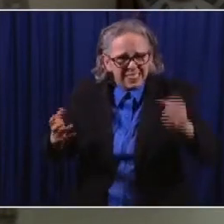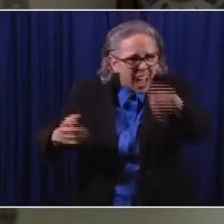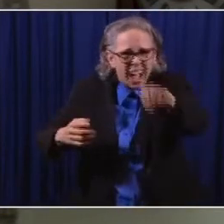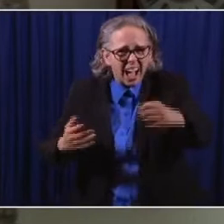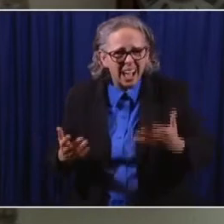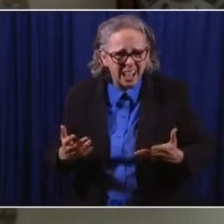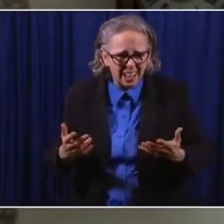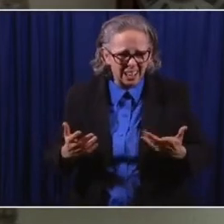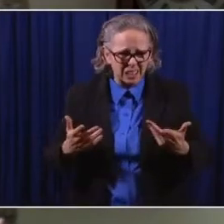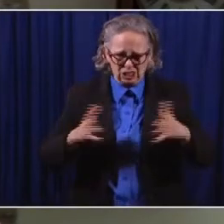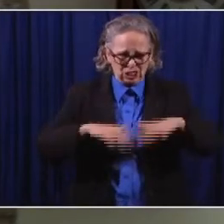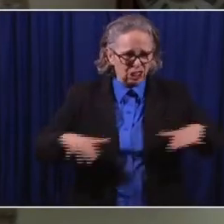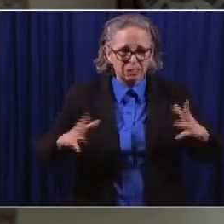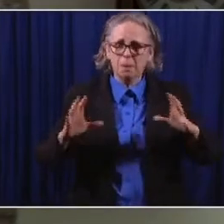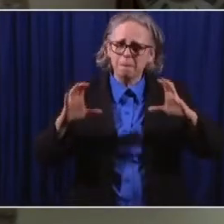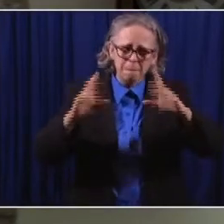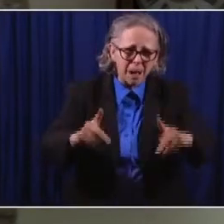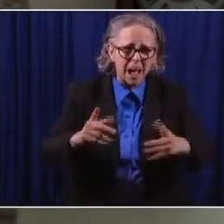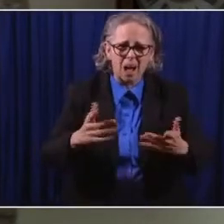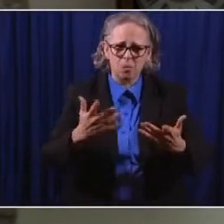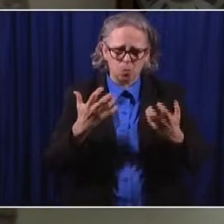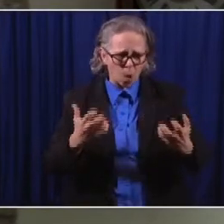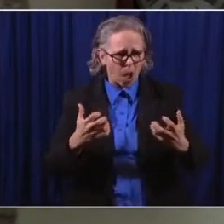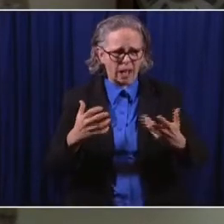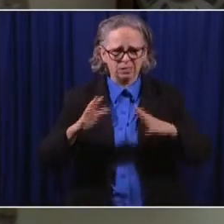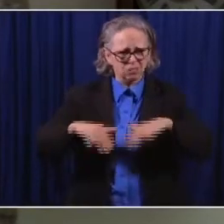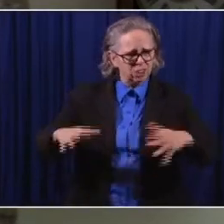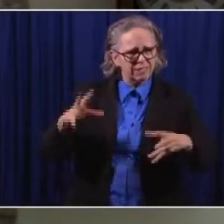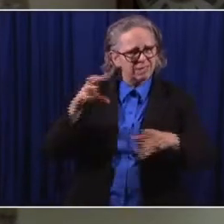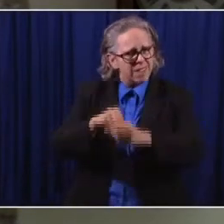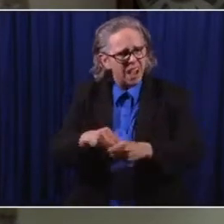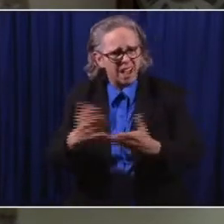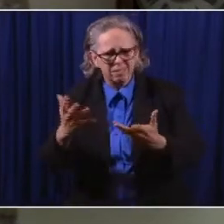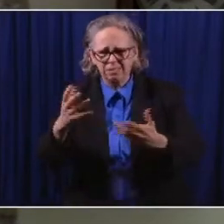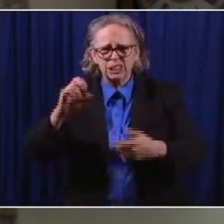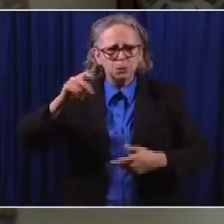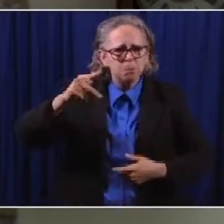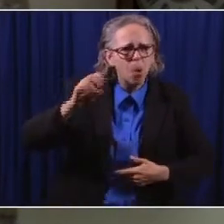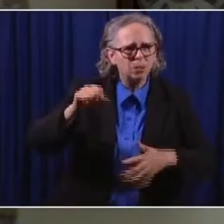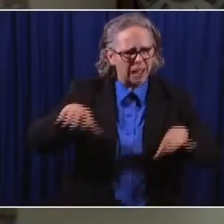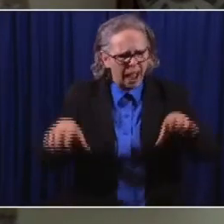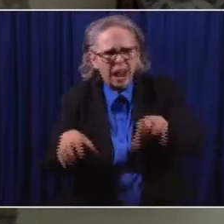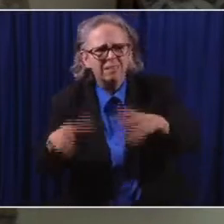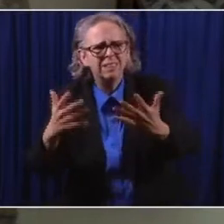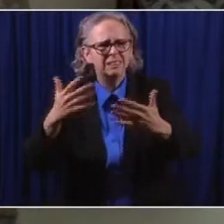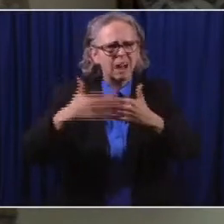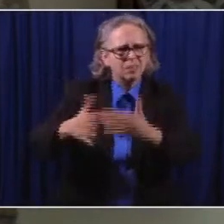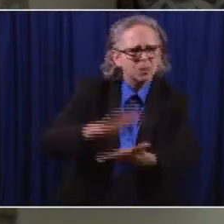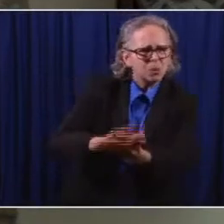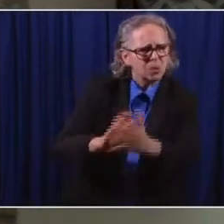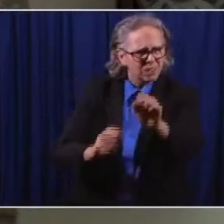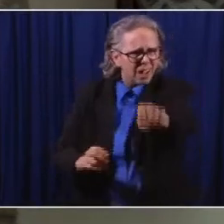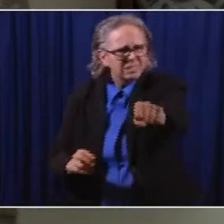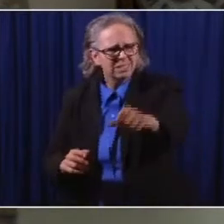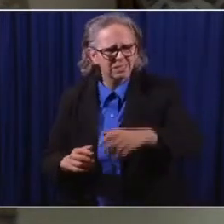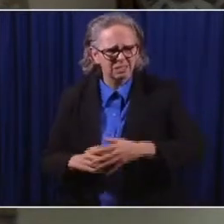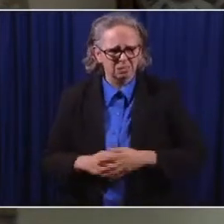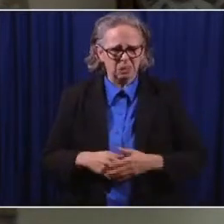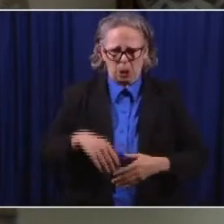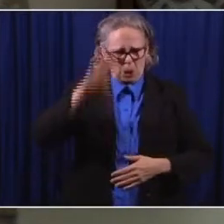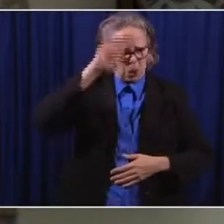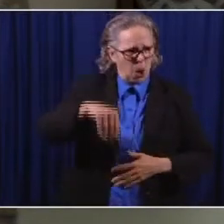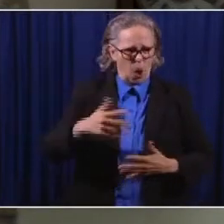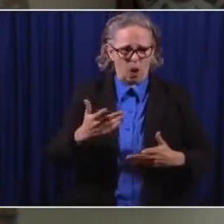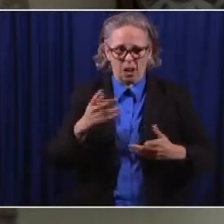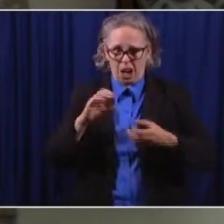kids to be able to play extracurricular things, athletics, etc. But we know that increases the risk.